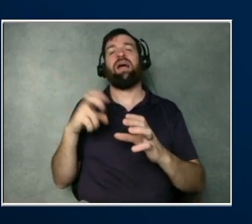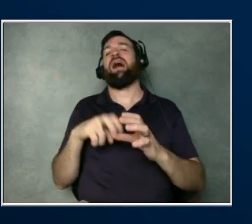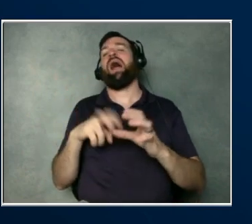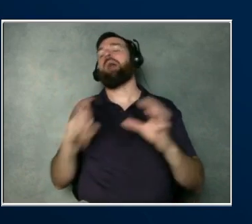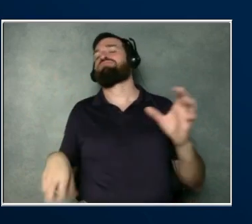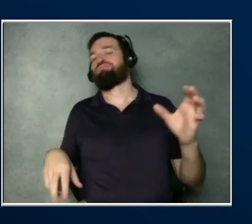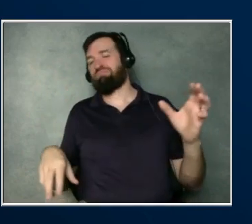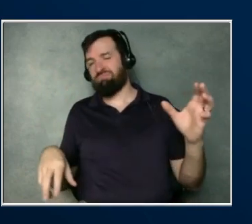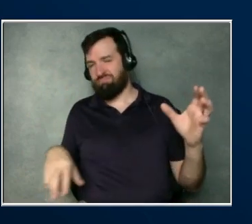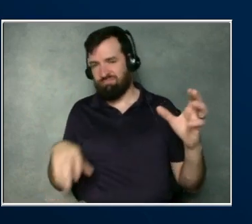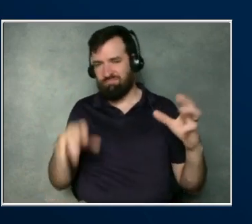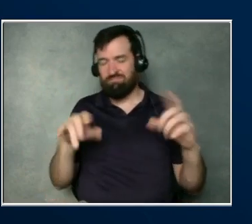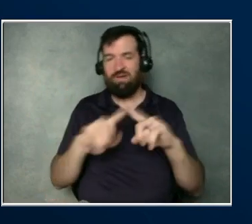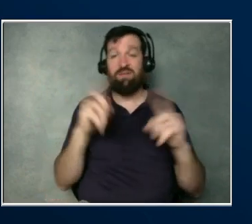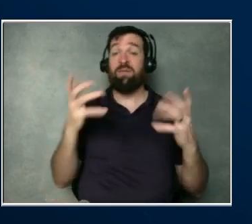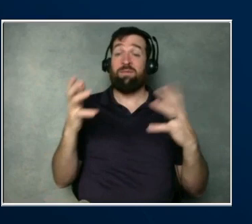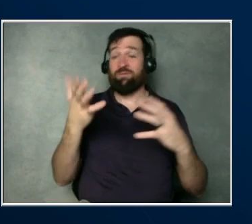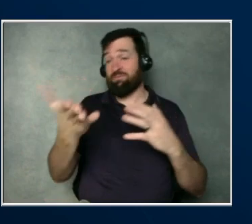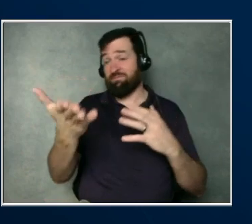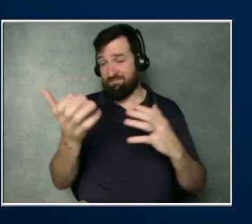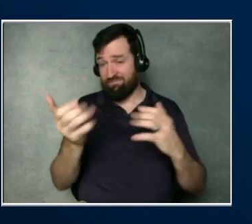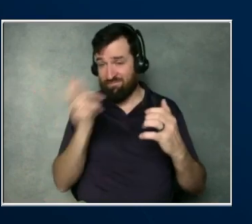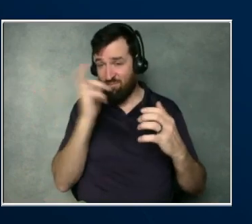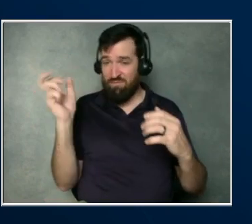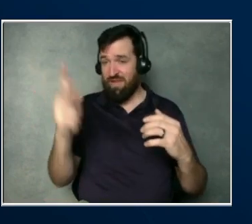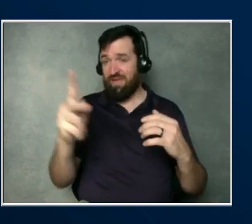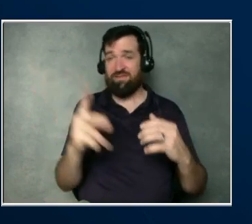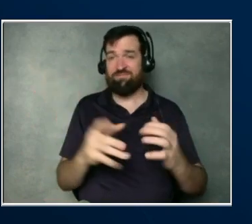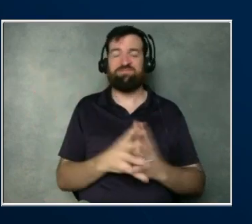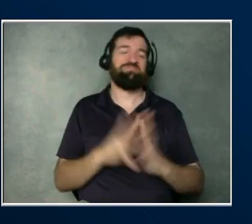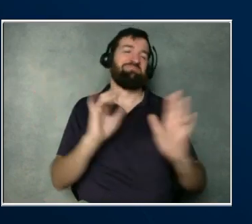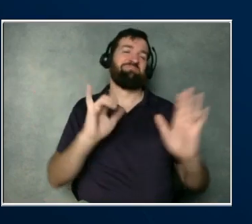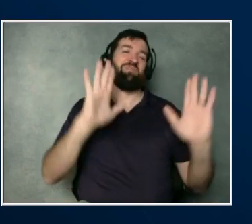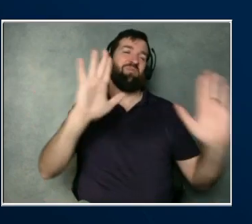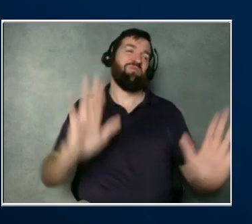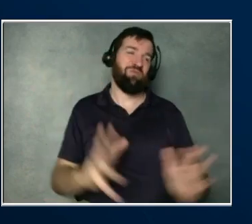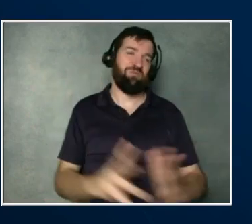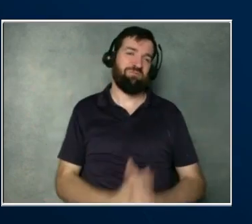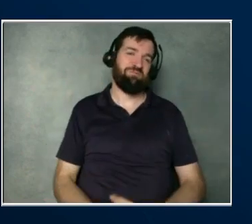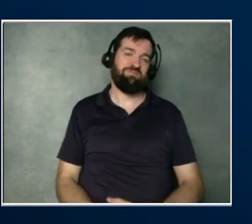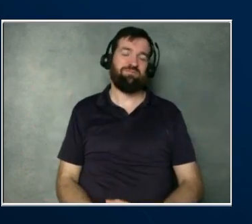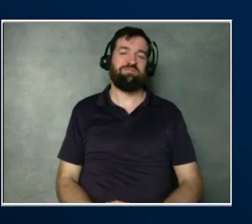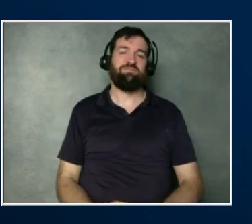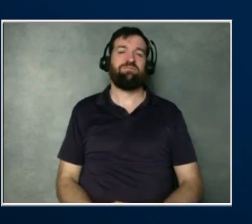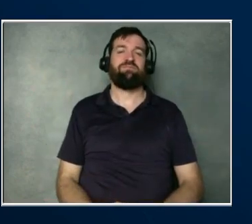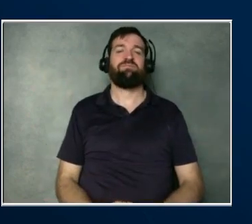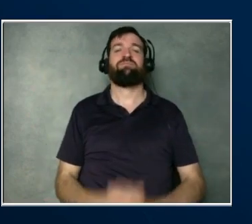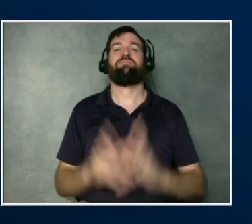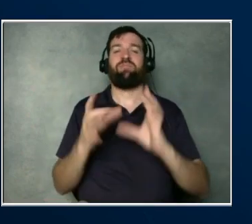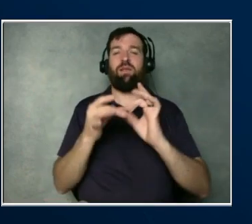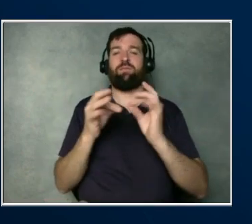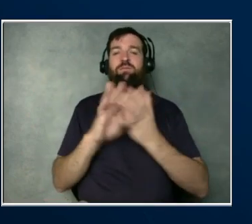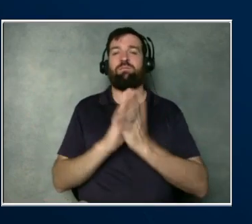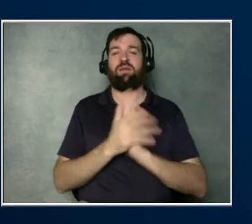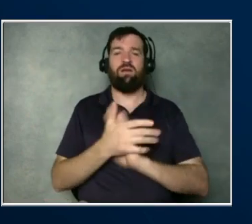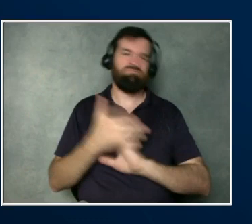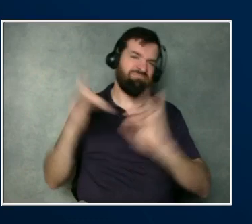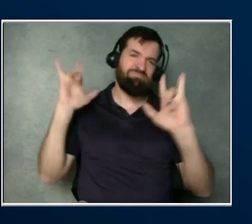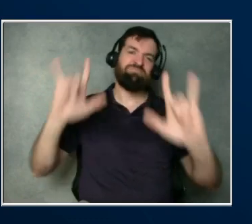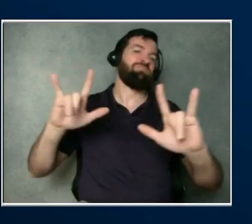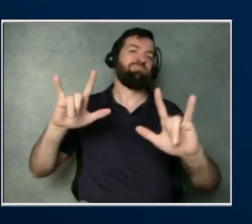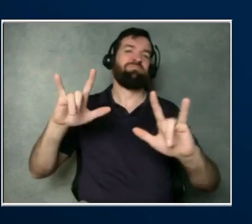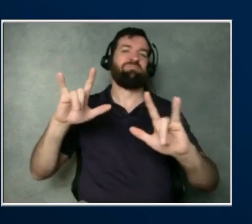knowing you, I'll get back there. That'd be wonderful. Our comments are turning into a love fest for Dr. Poland.